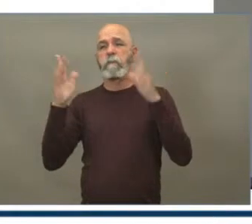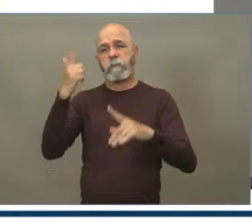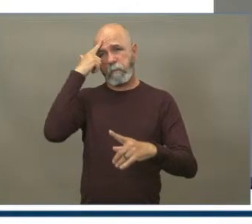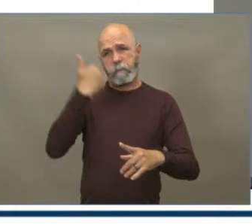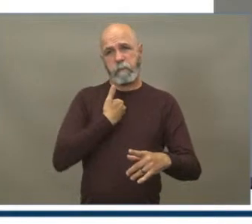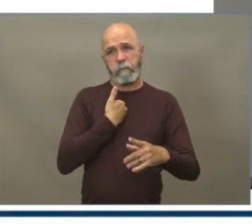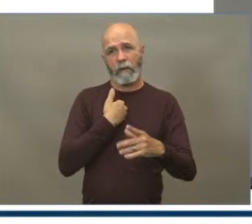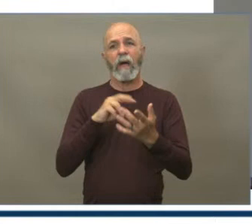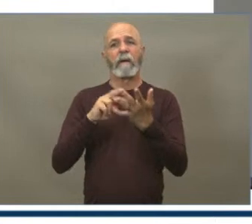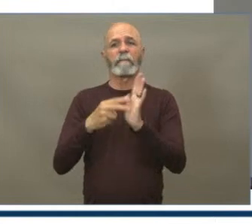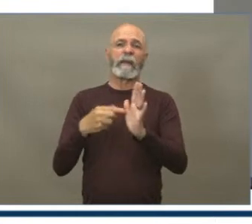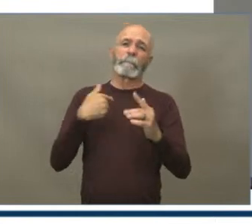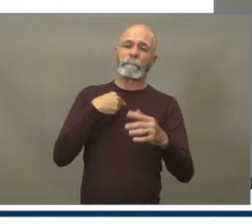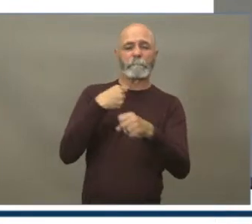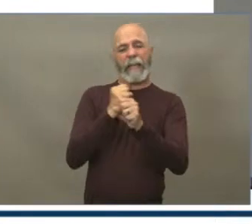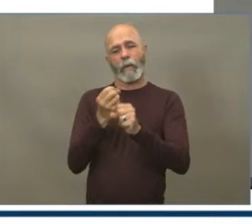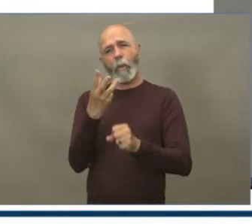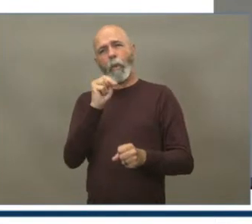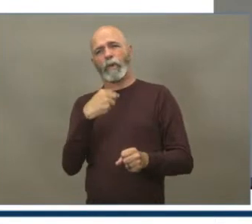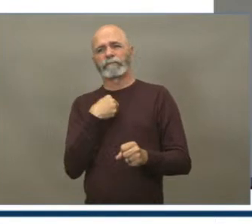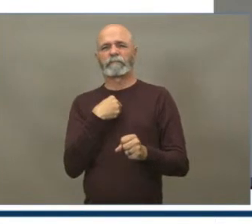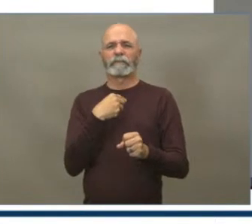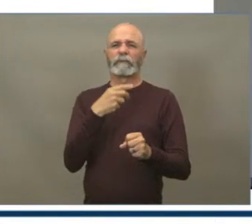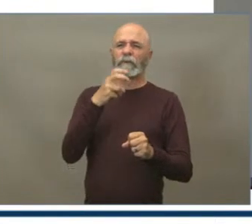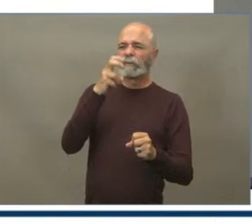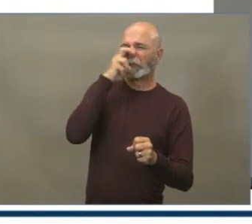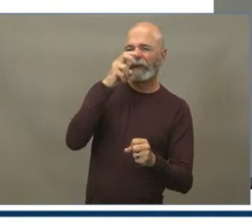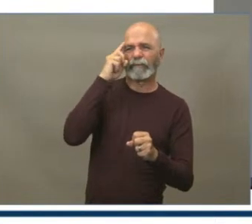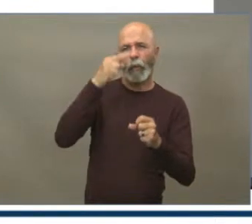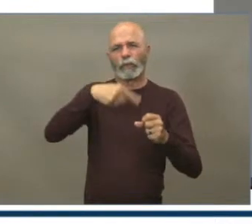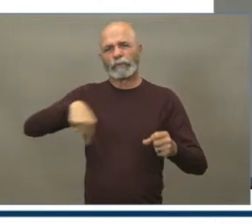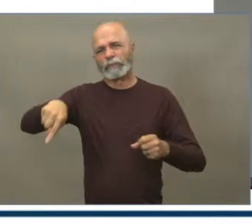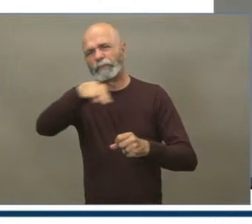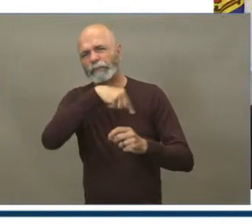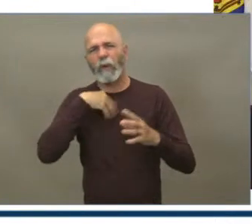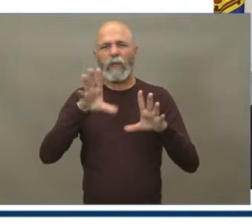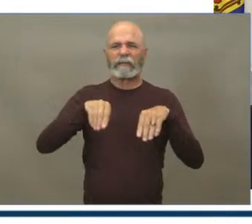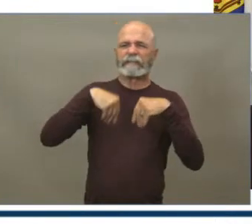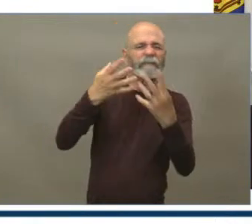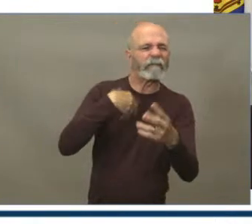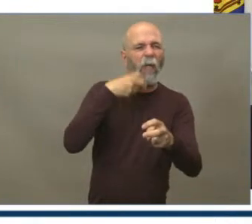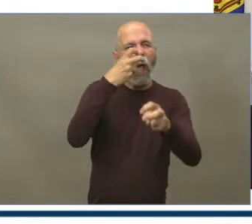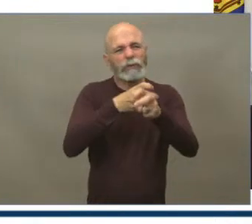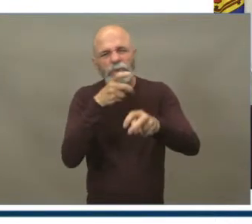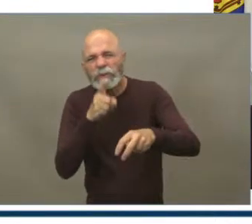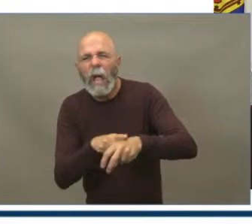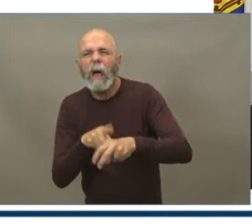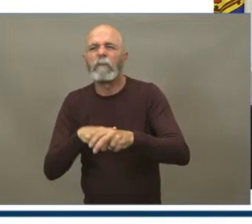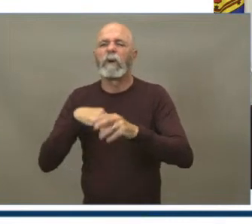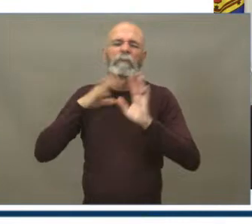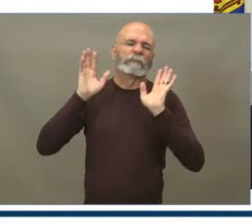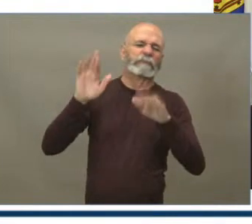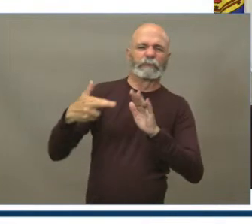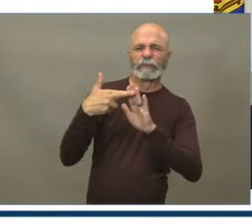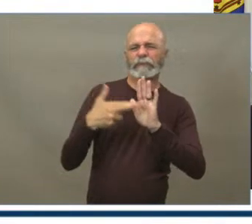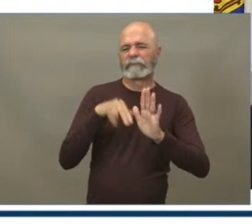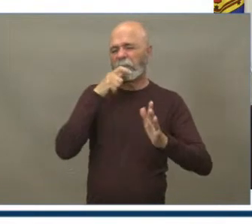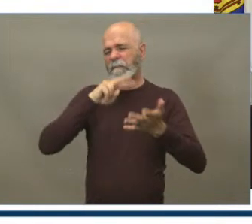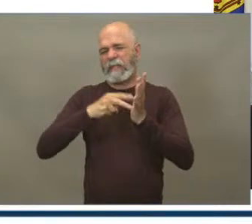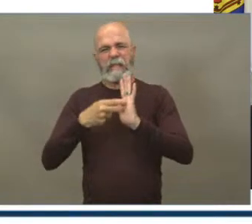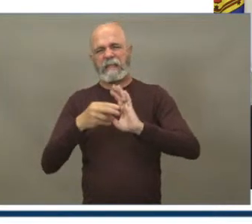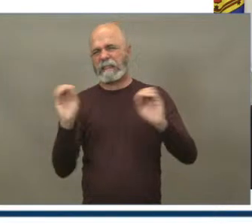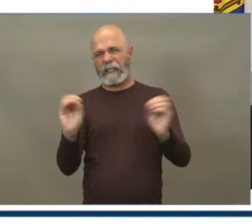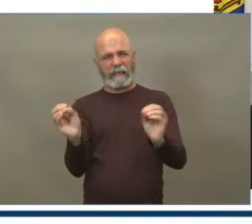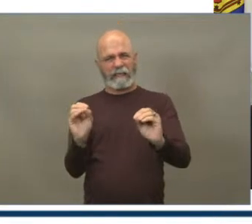these congregations, they're putting each other at risk by coming together in person. Go ahead with your follow-up, Jean.